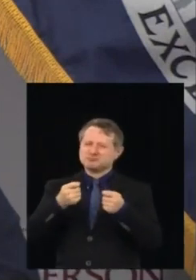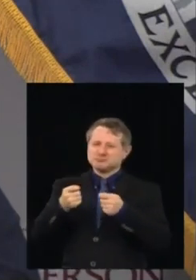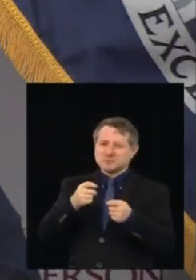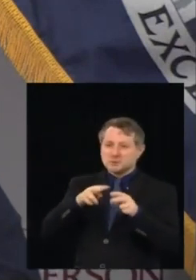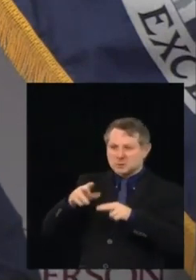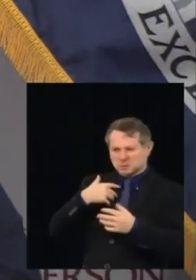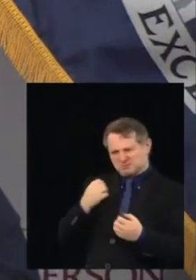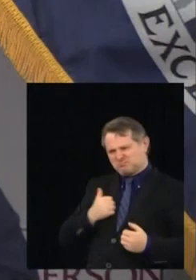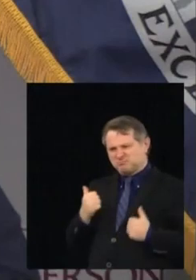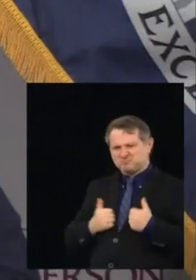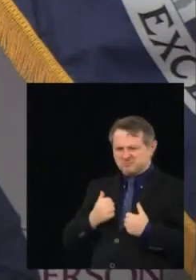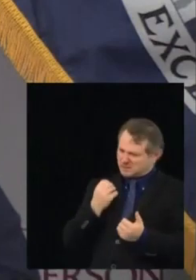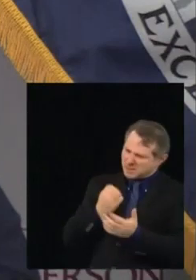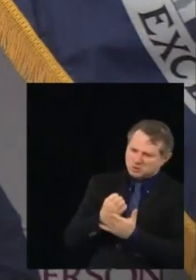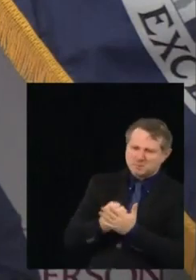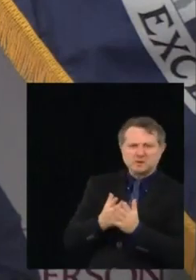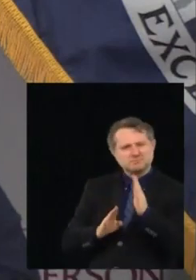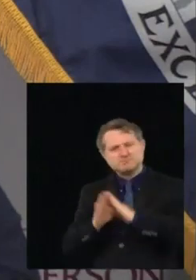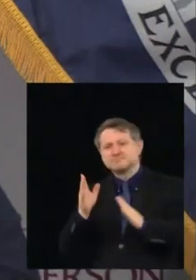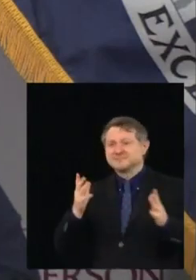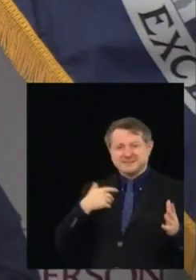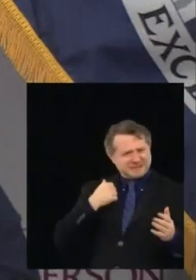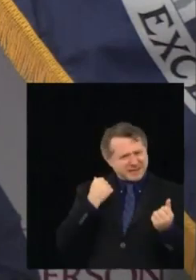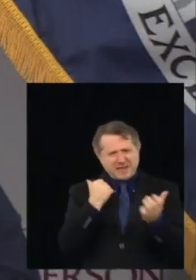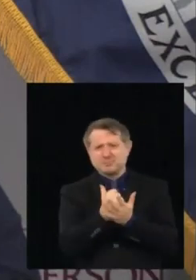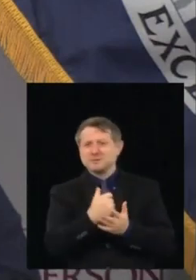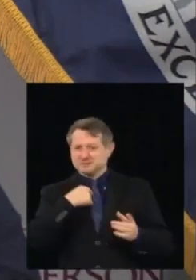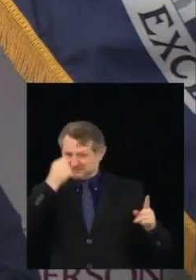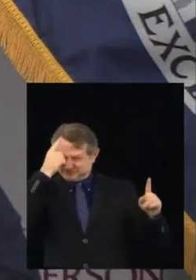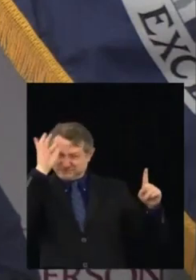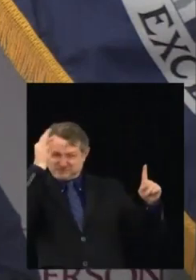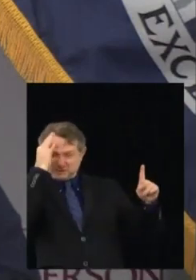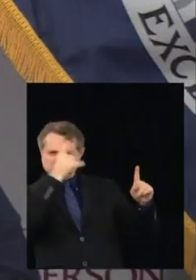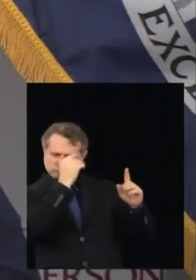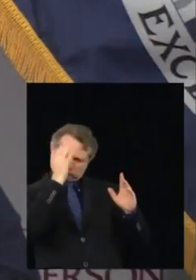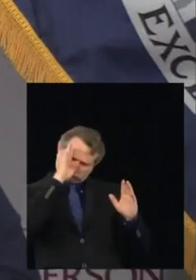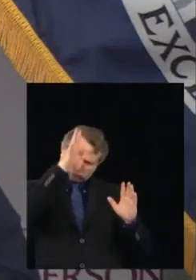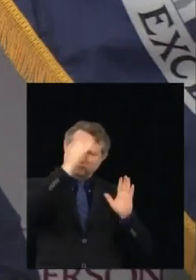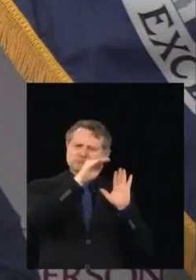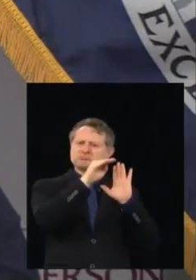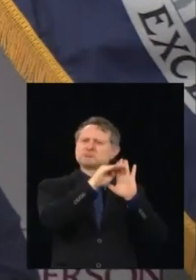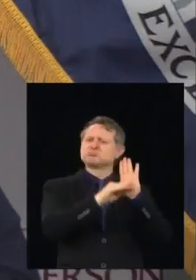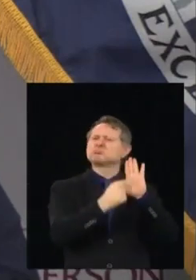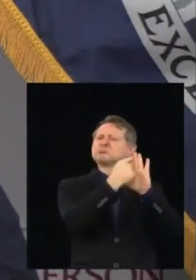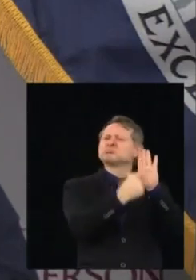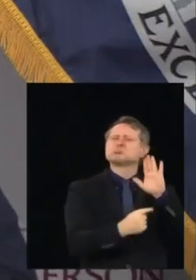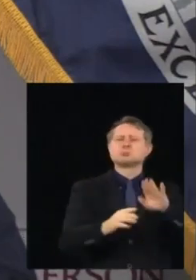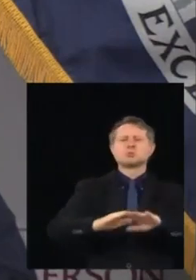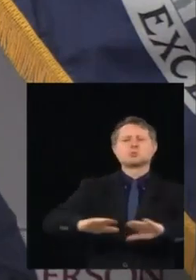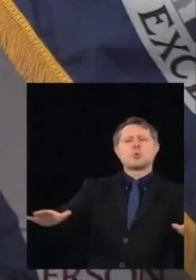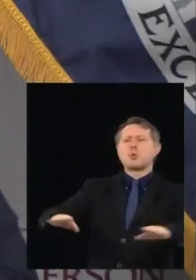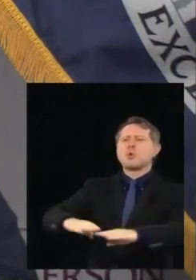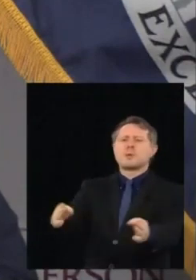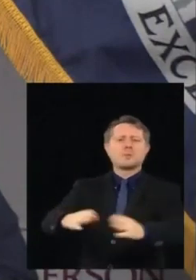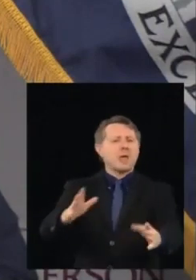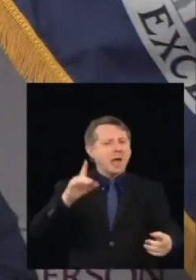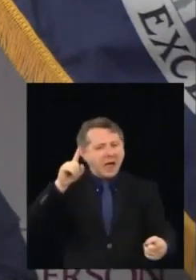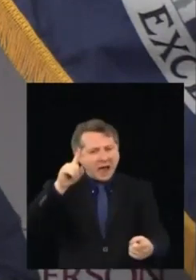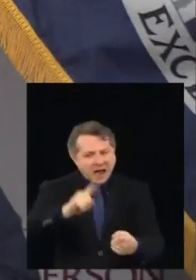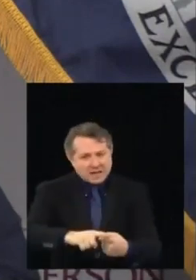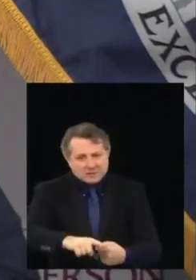going. And that federal government came up with CDC guidelines that said, don't start to open unless X, Y, and